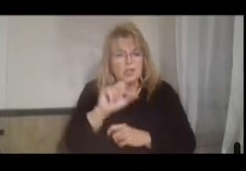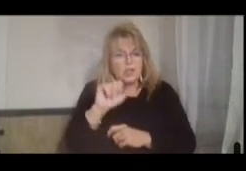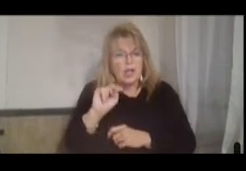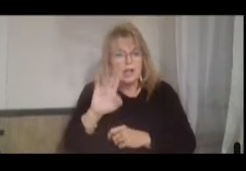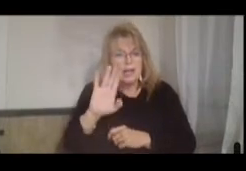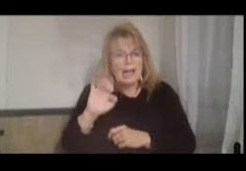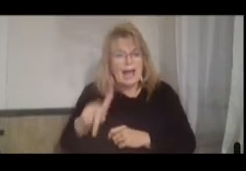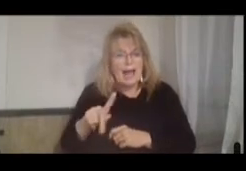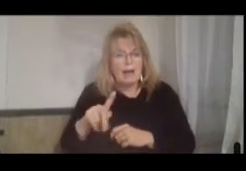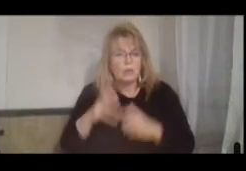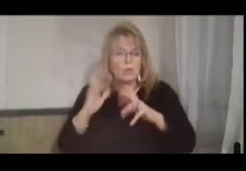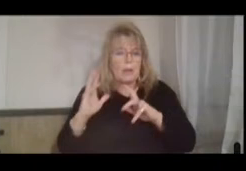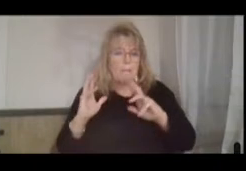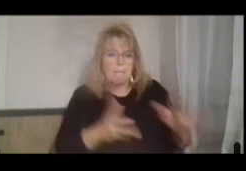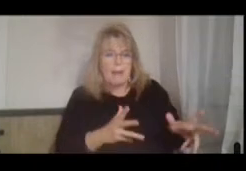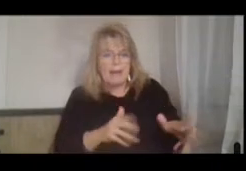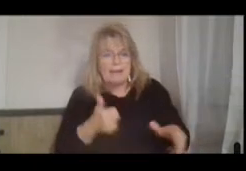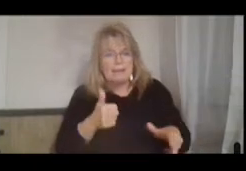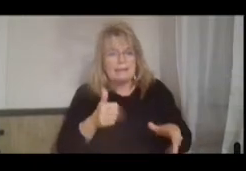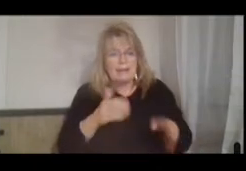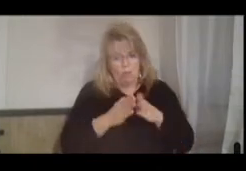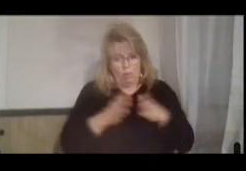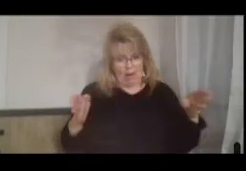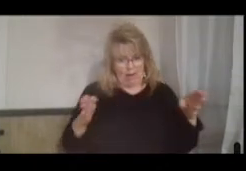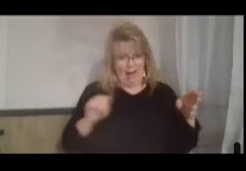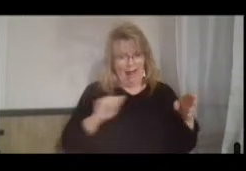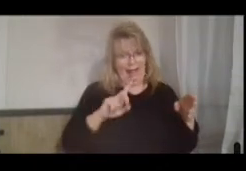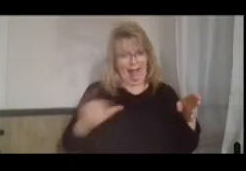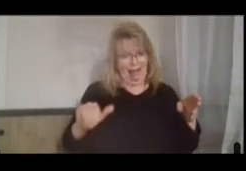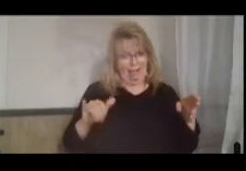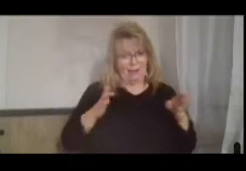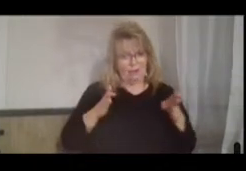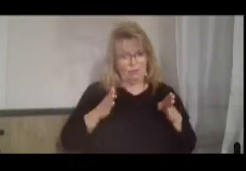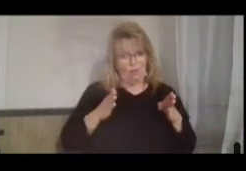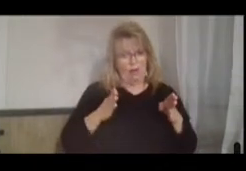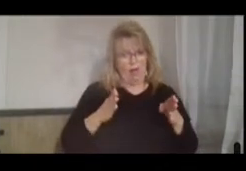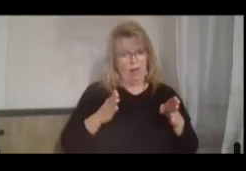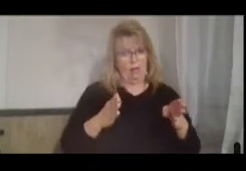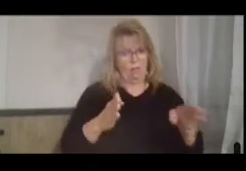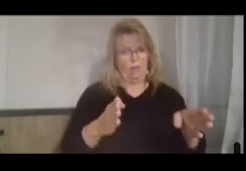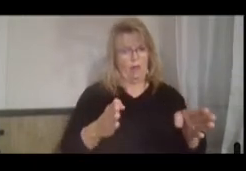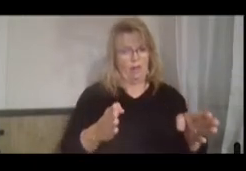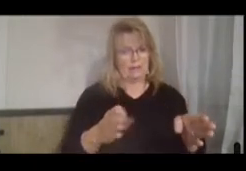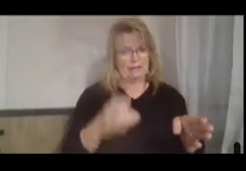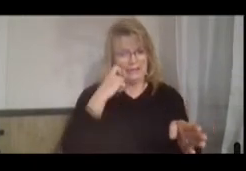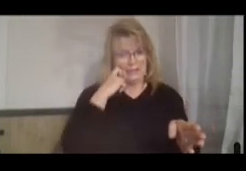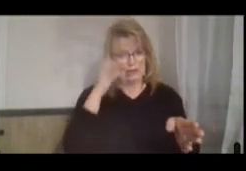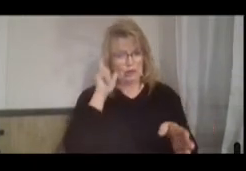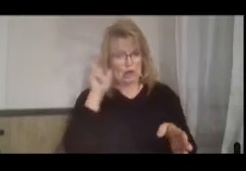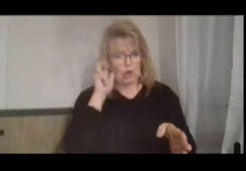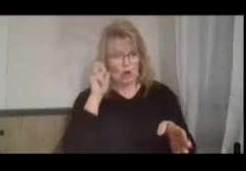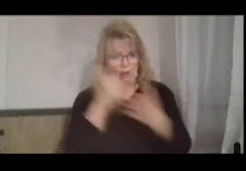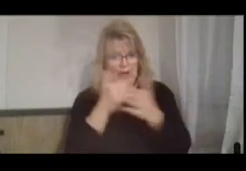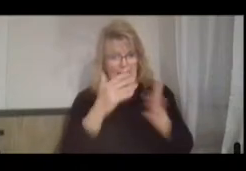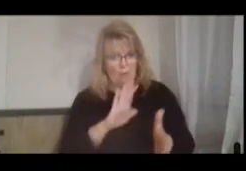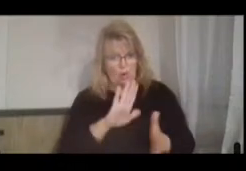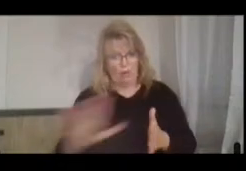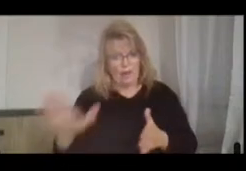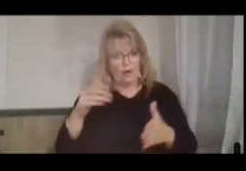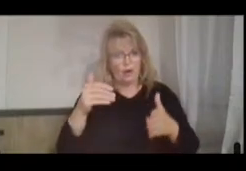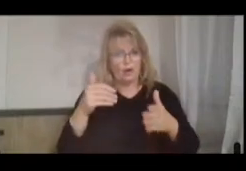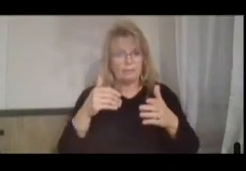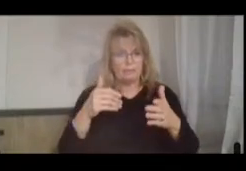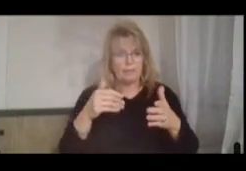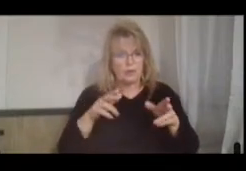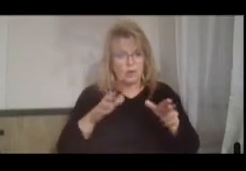abandon, an old 10-foot wide alley that lines directly up with the alley that you just heard the neighbors. Their concern is these alleys line up. So